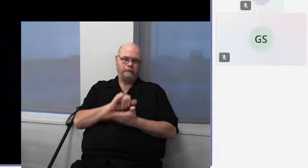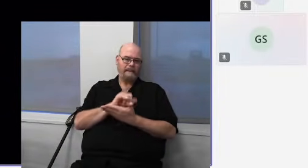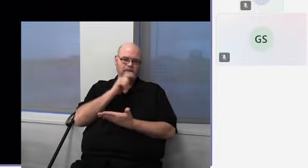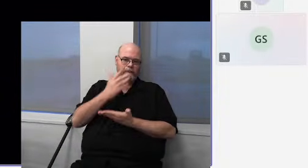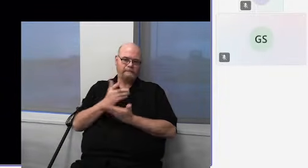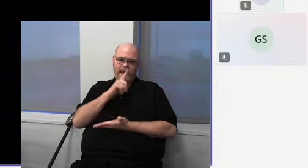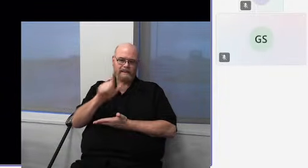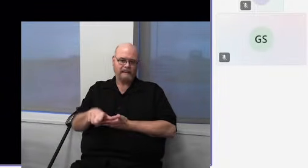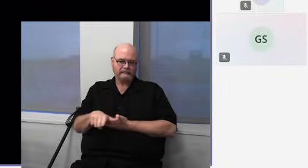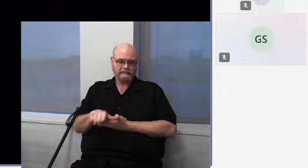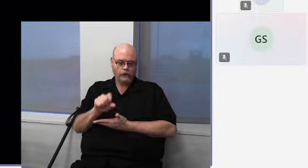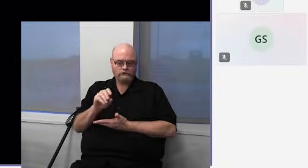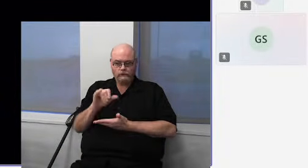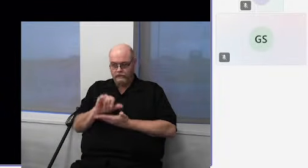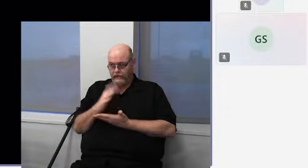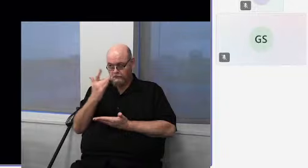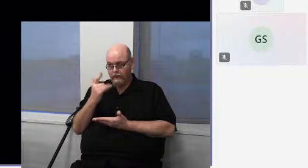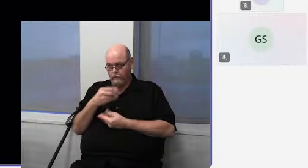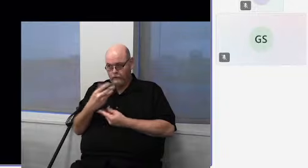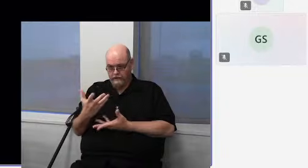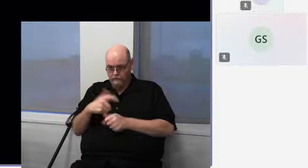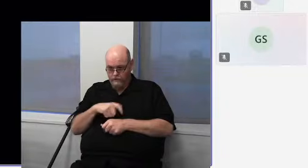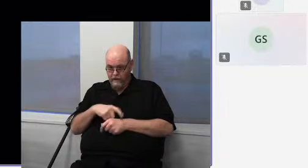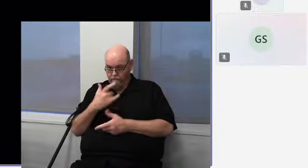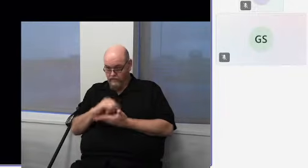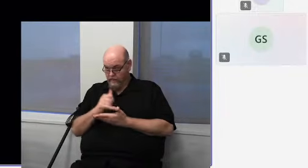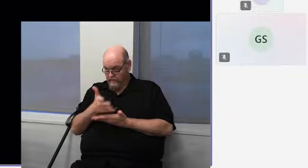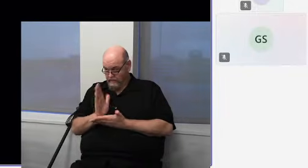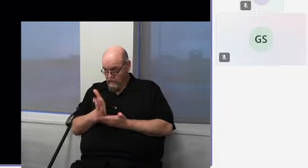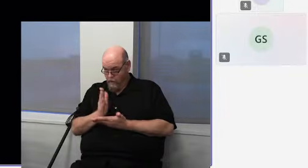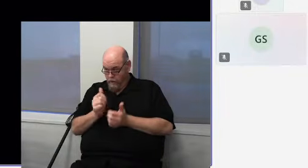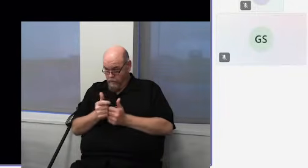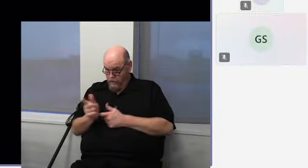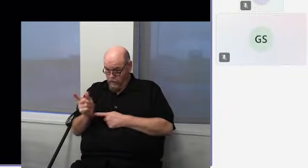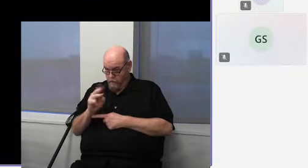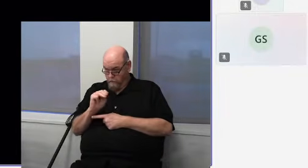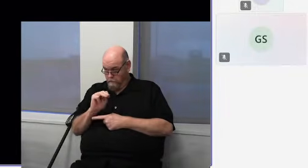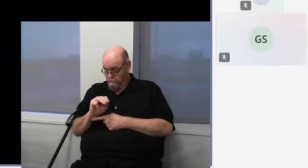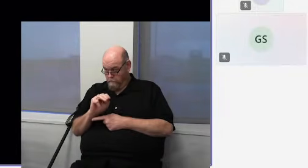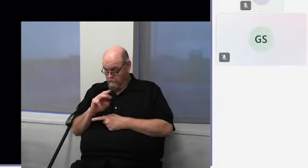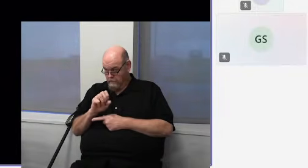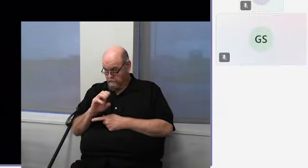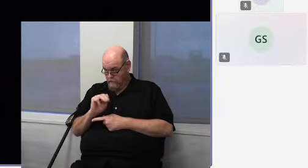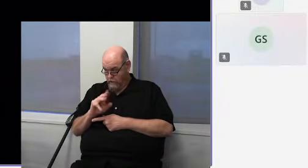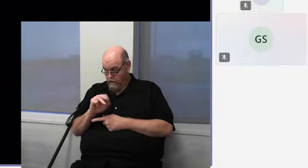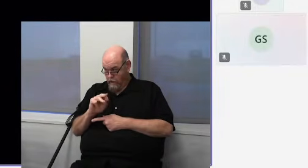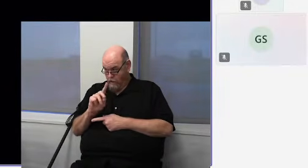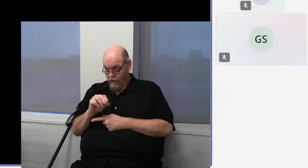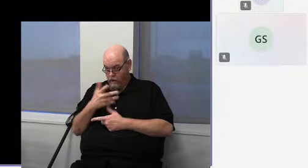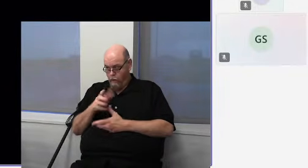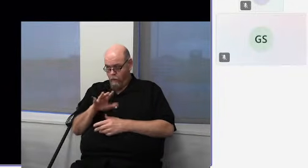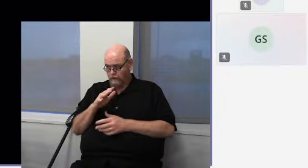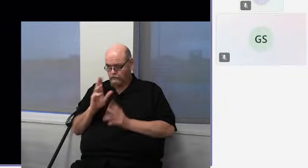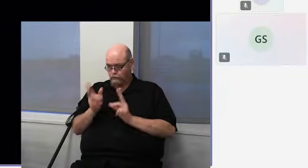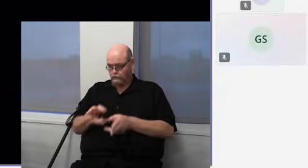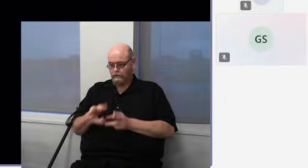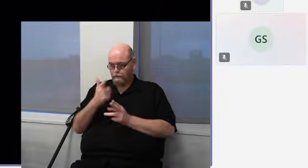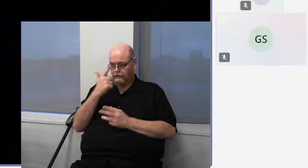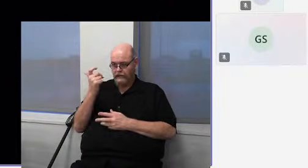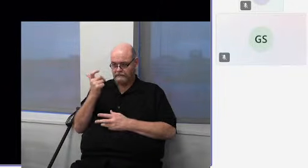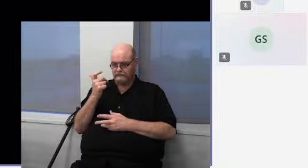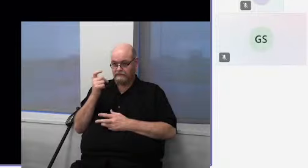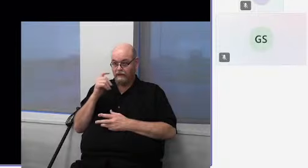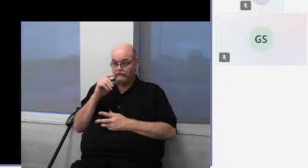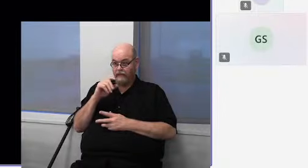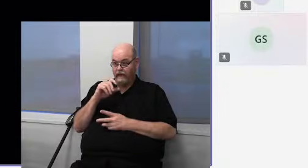ahead of time, which might not be necessary. And that's what I will give you the time to do that. Is that okay, Ms. Mercado? Because I don't want to rush this, and I want to confer, because